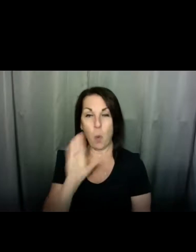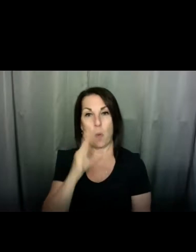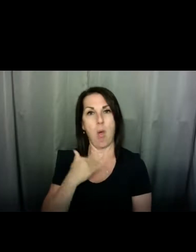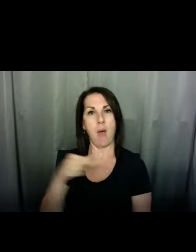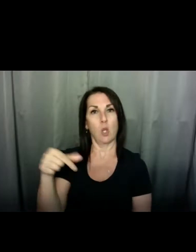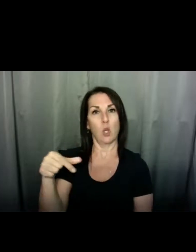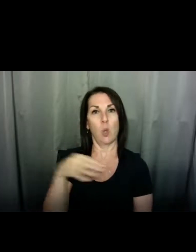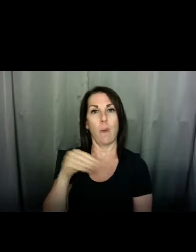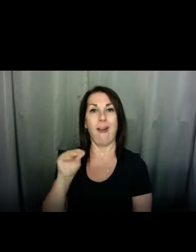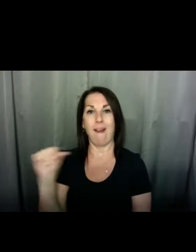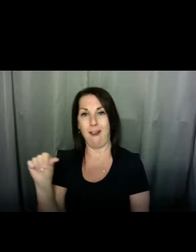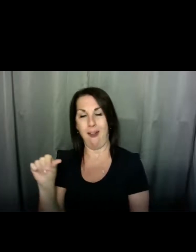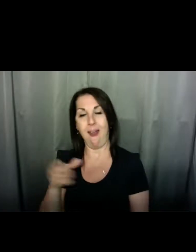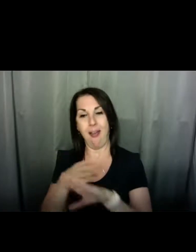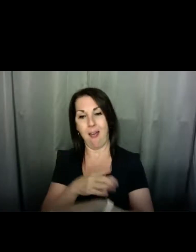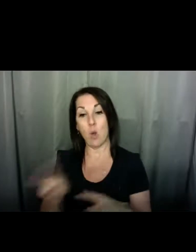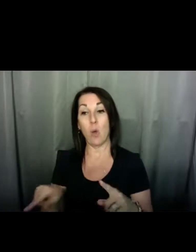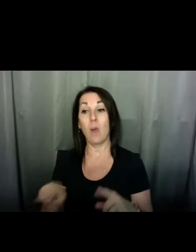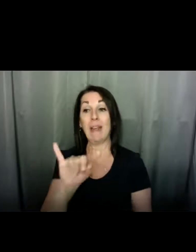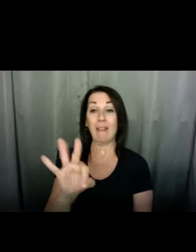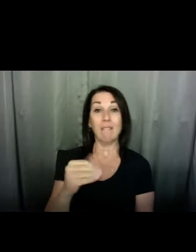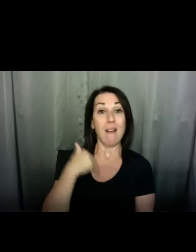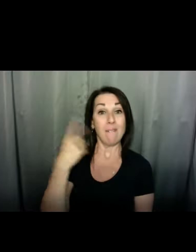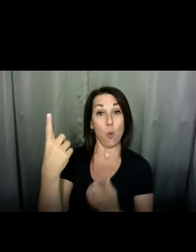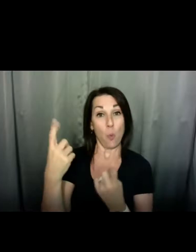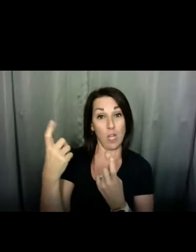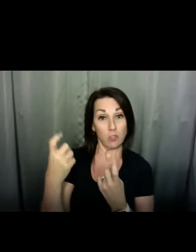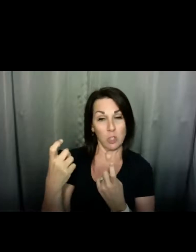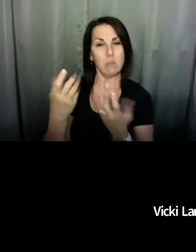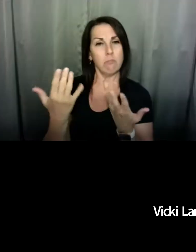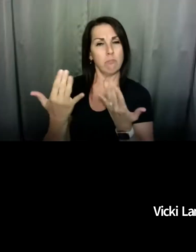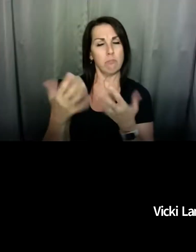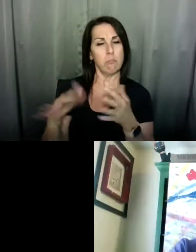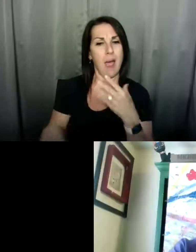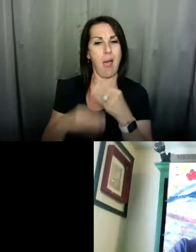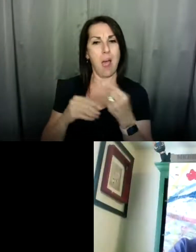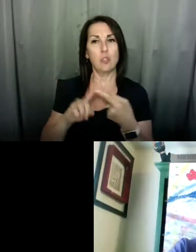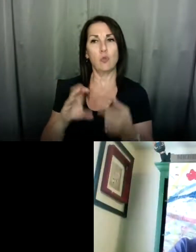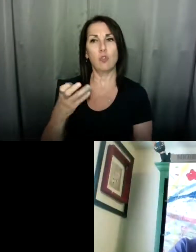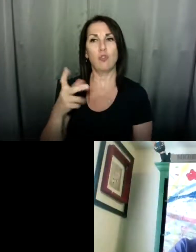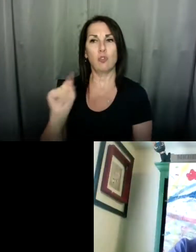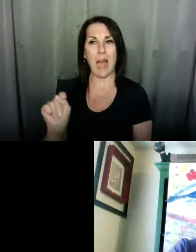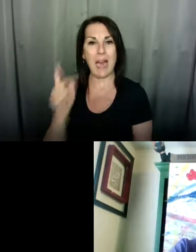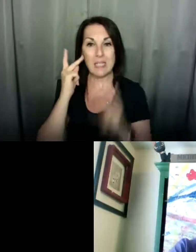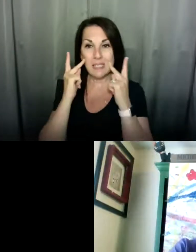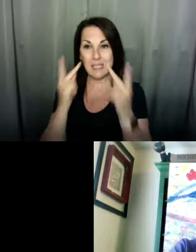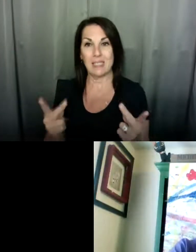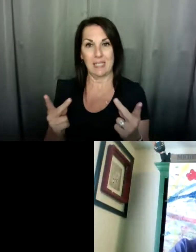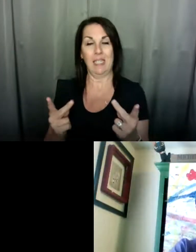the end of this. So if you have questions, we'll try and get back to them. If you want to stick them in the chat, then we can kind of have a look at them